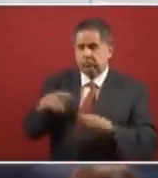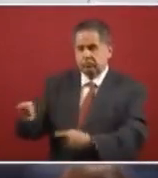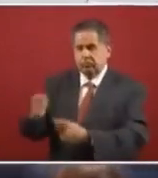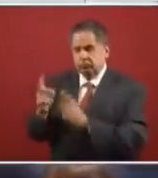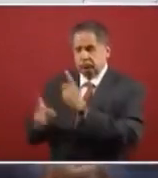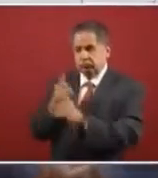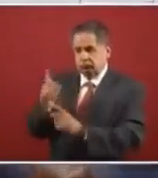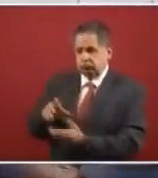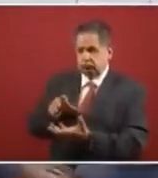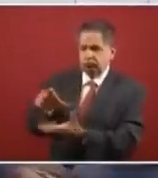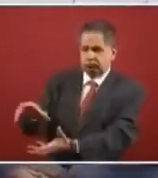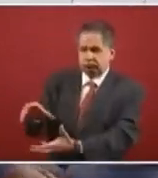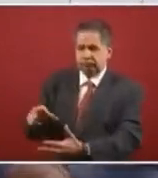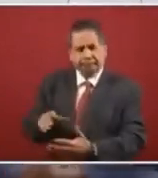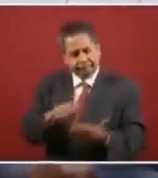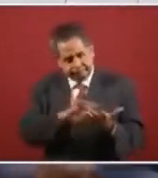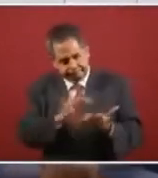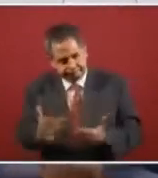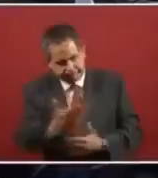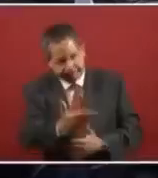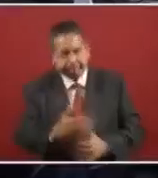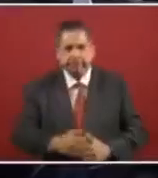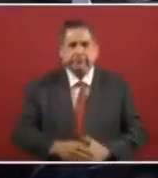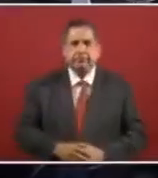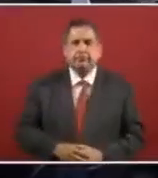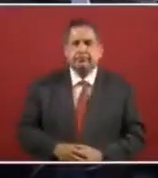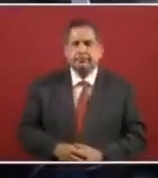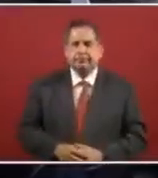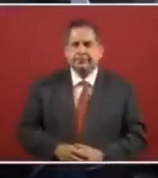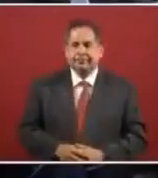to these sports people I